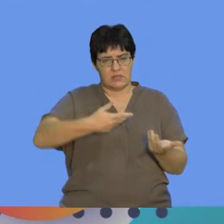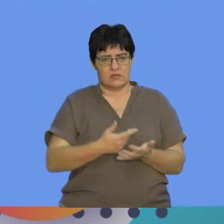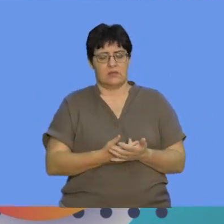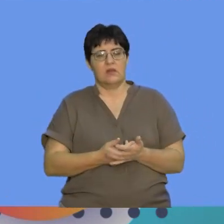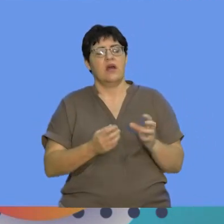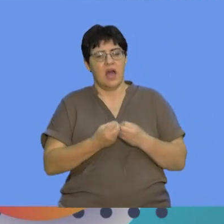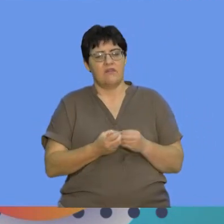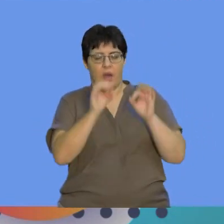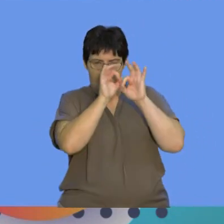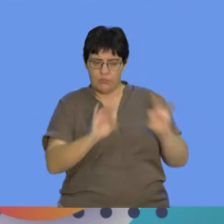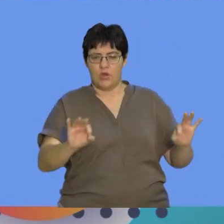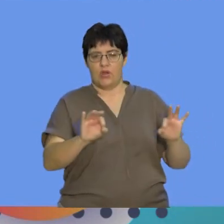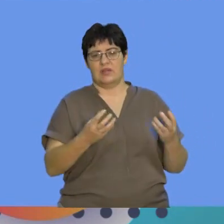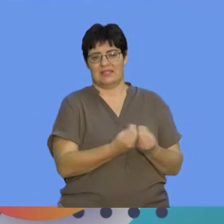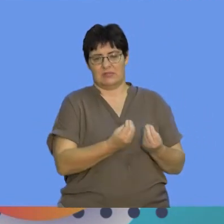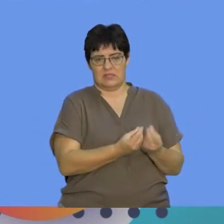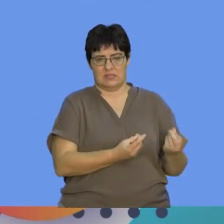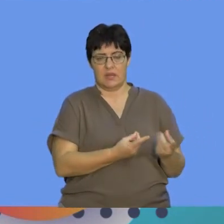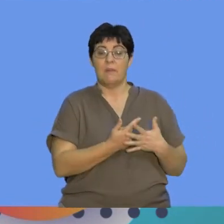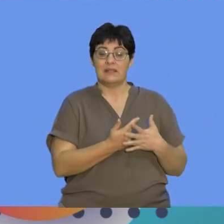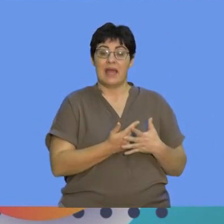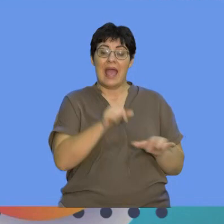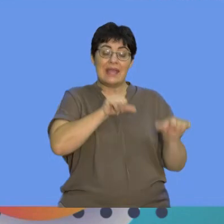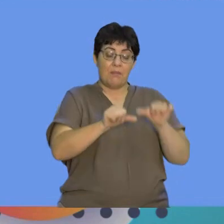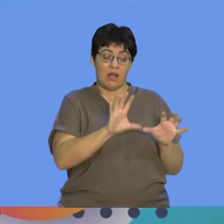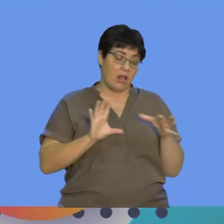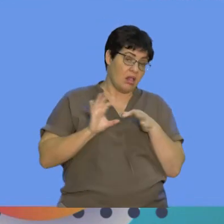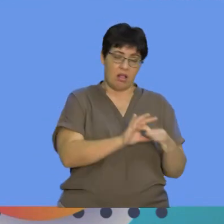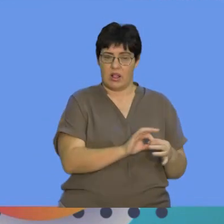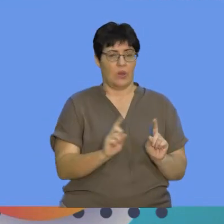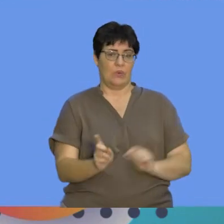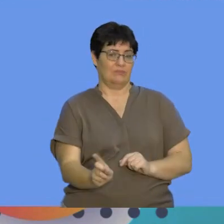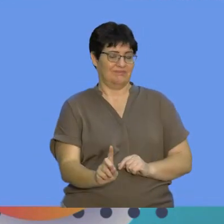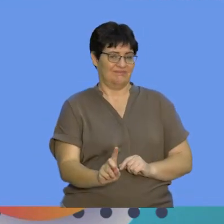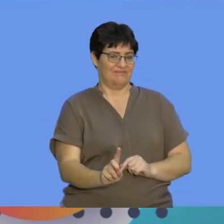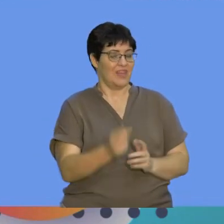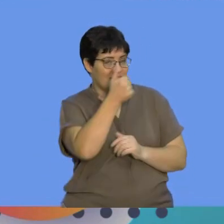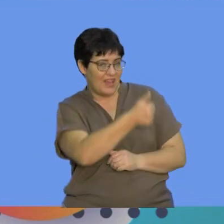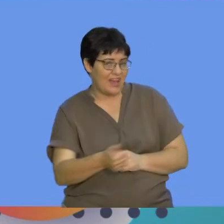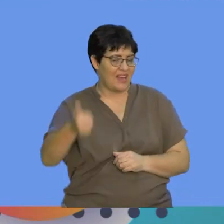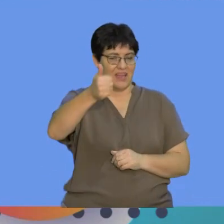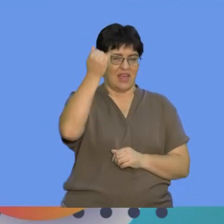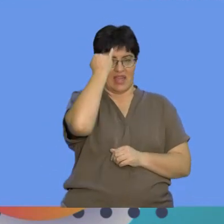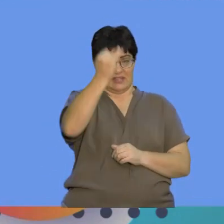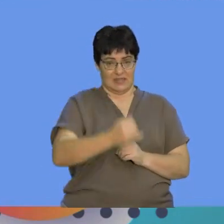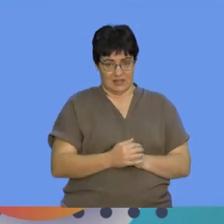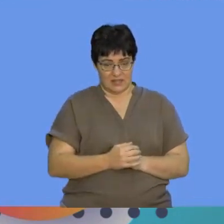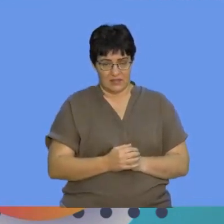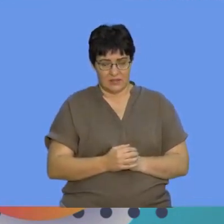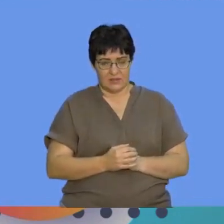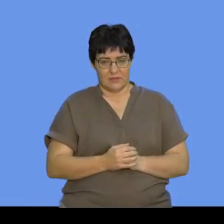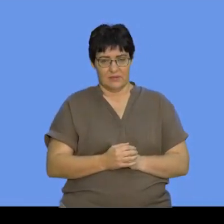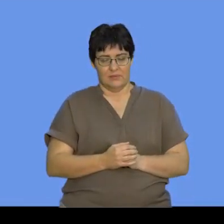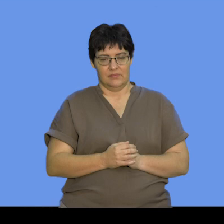pure substances that are not chemically bonded to each other. That's the main idea that I think we definitely need to point out.